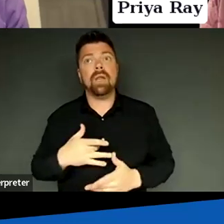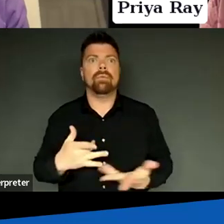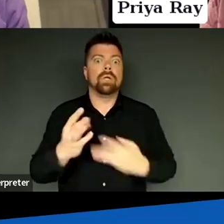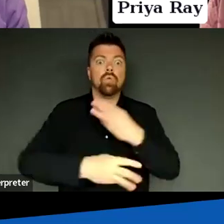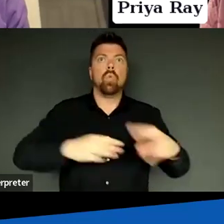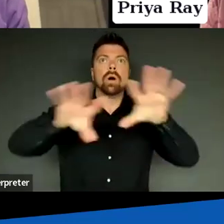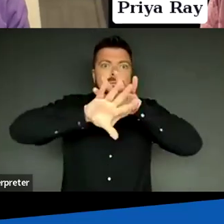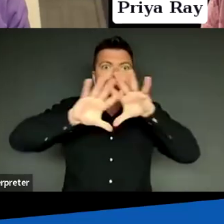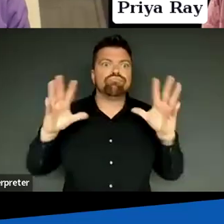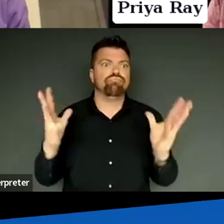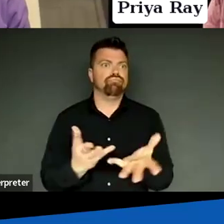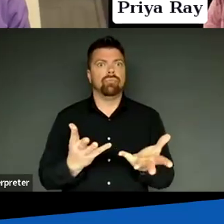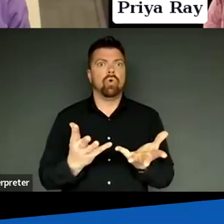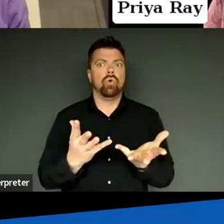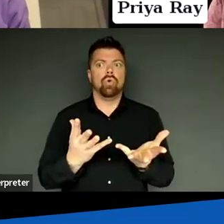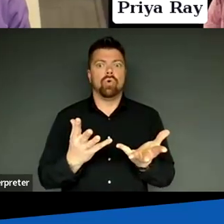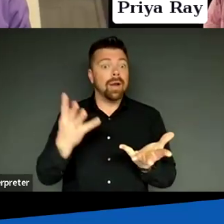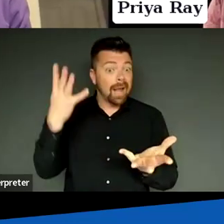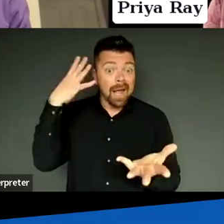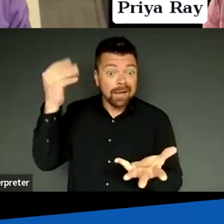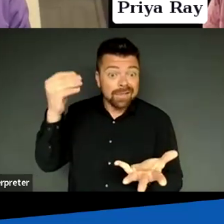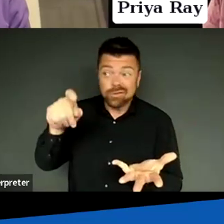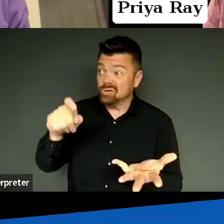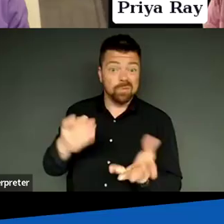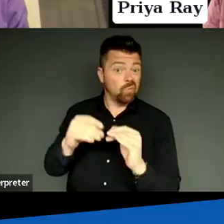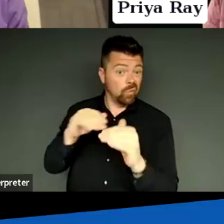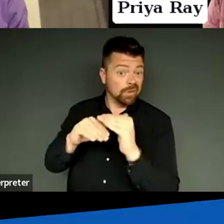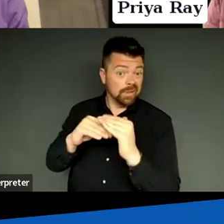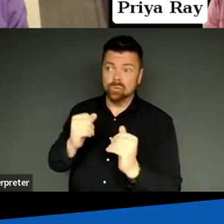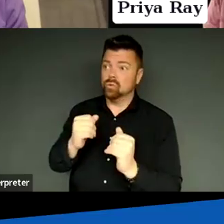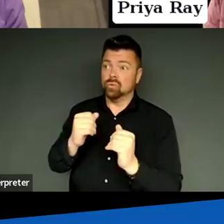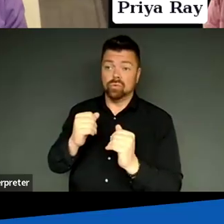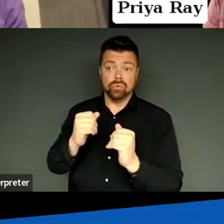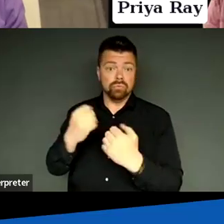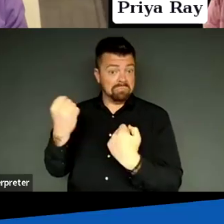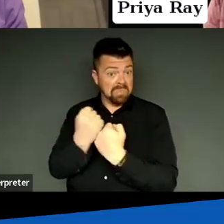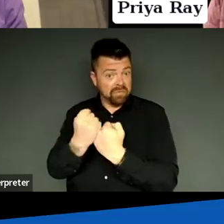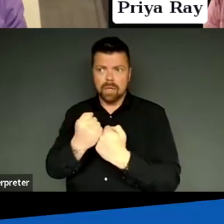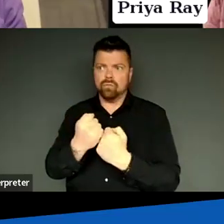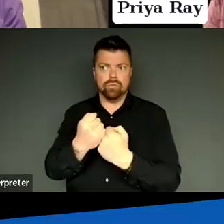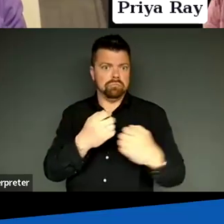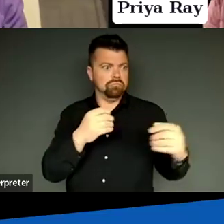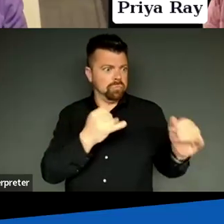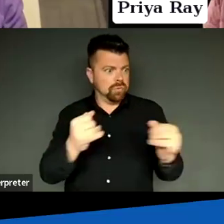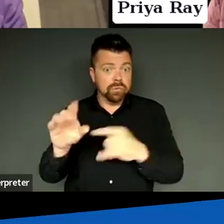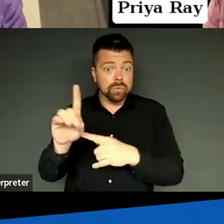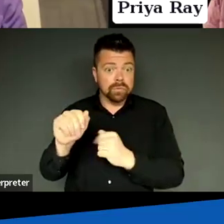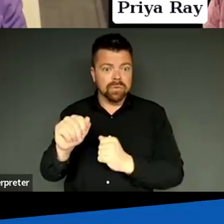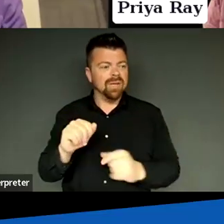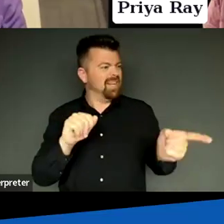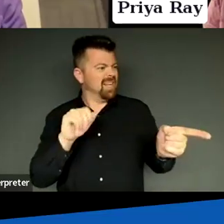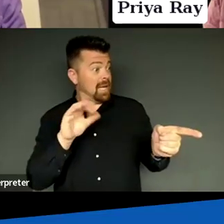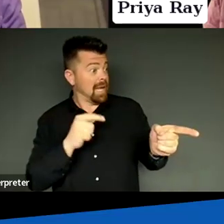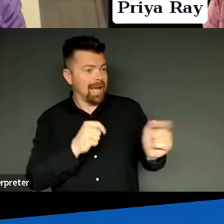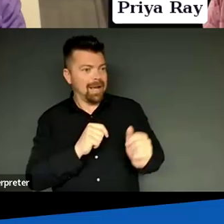should need outdoors should be more accessible for people with disabilities. I like what Cat is doing, making the world more